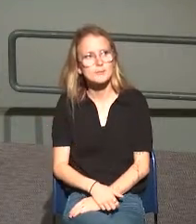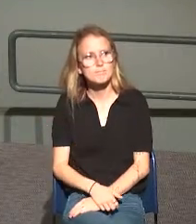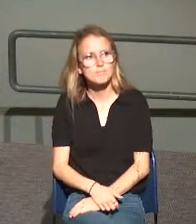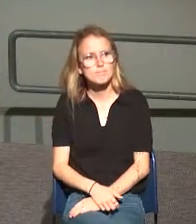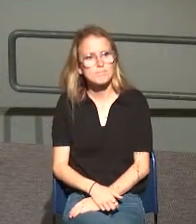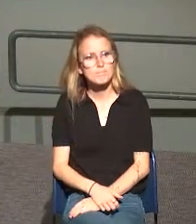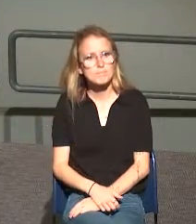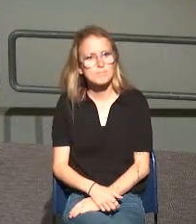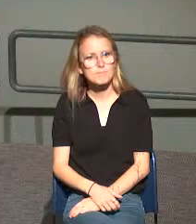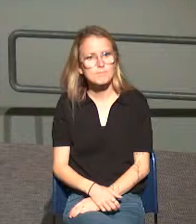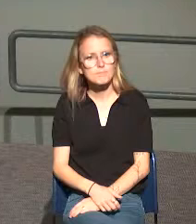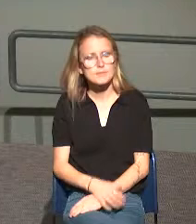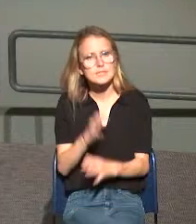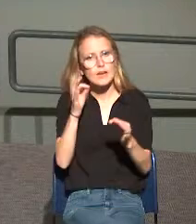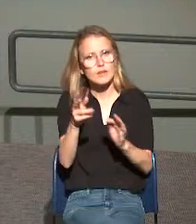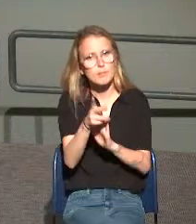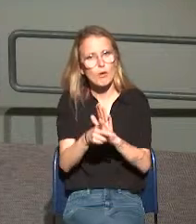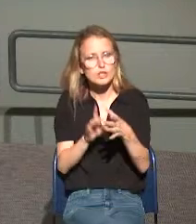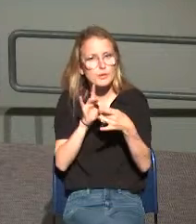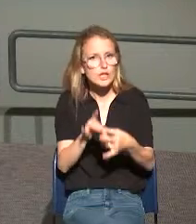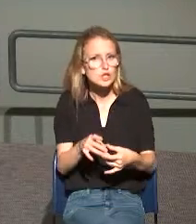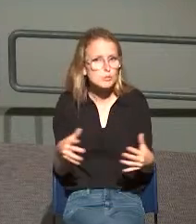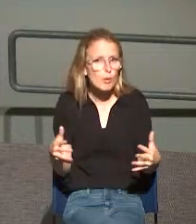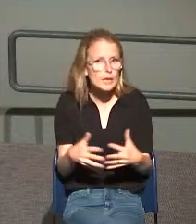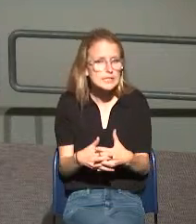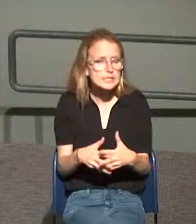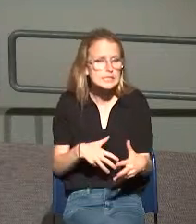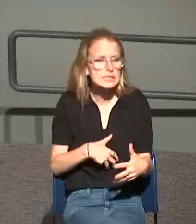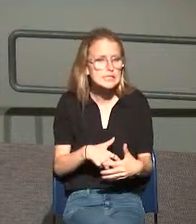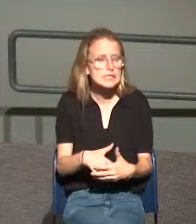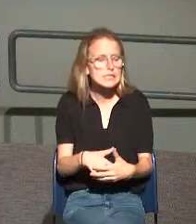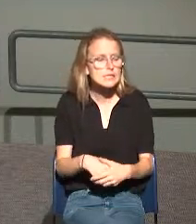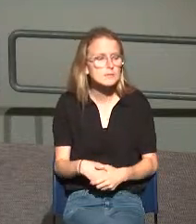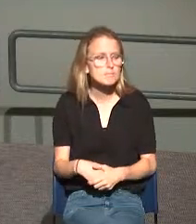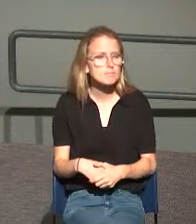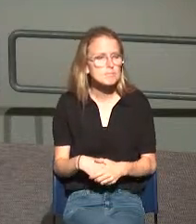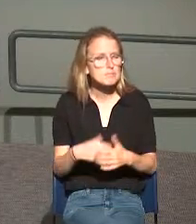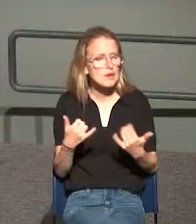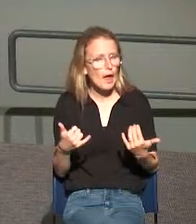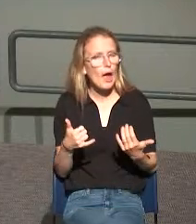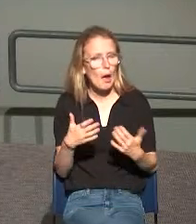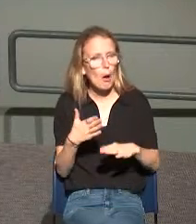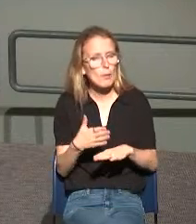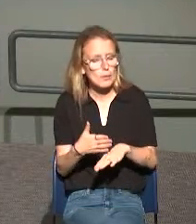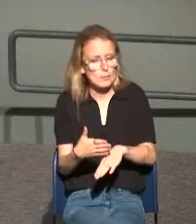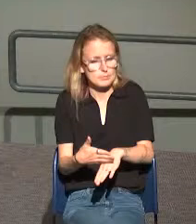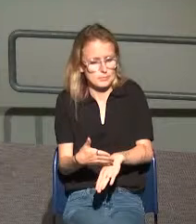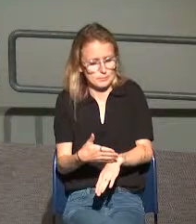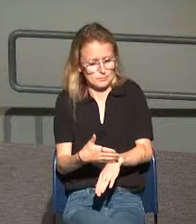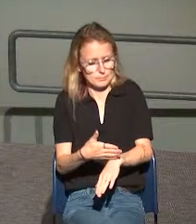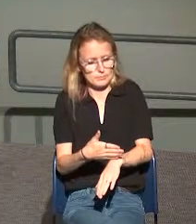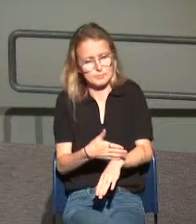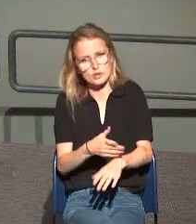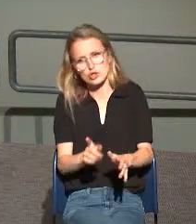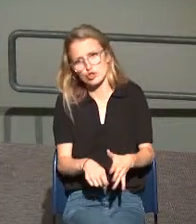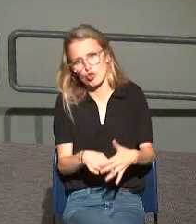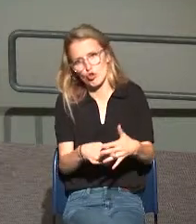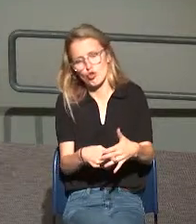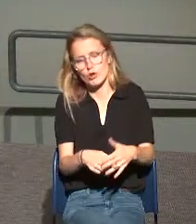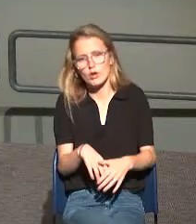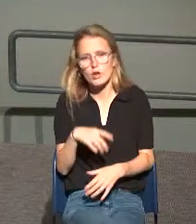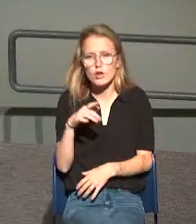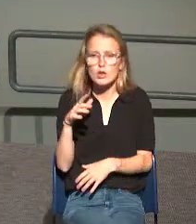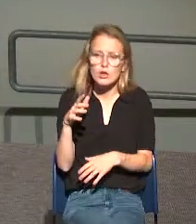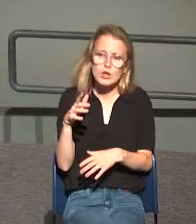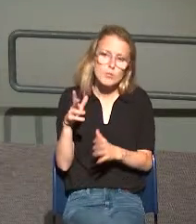Certainly the policies related to pregnancy, are starting to get better. Policies, being able to fly